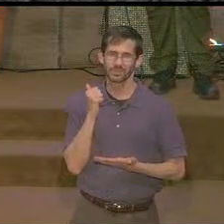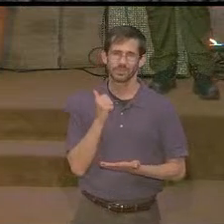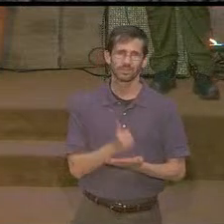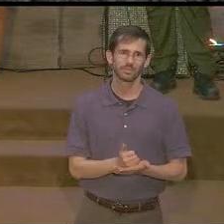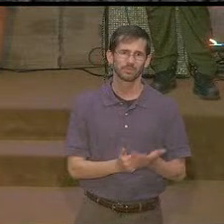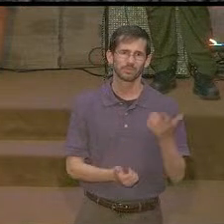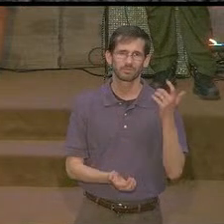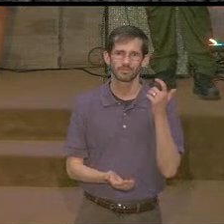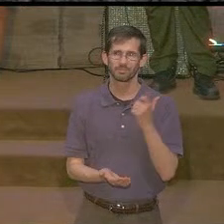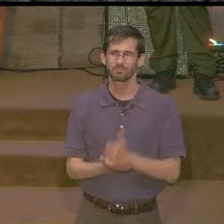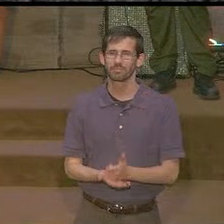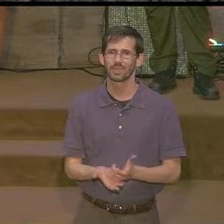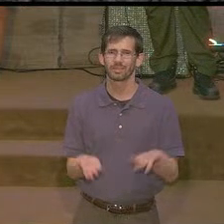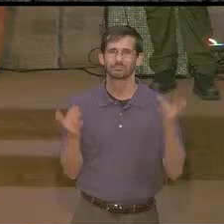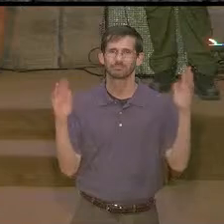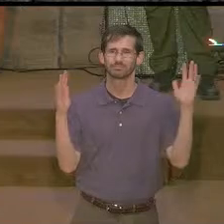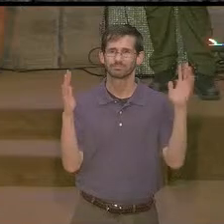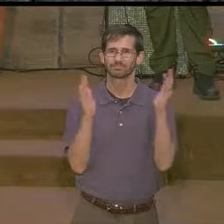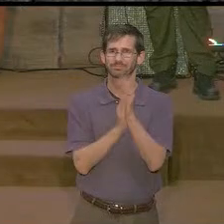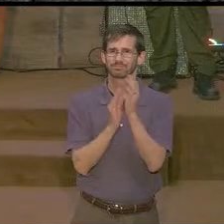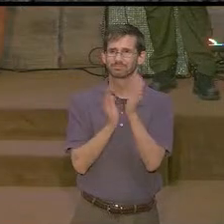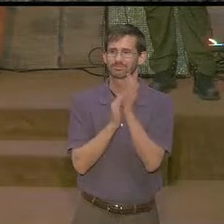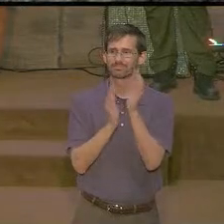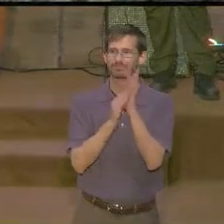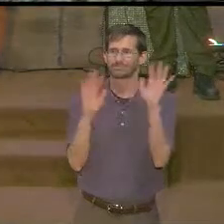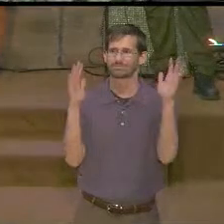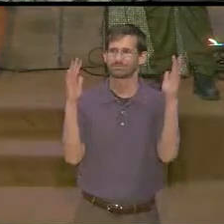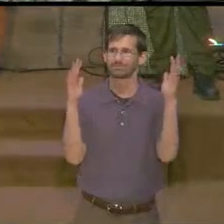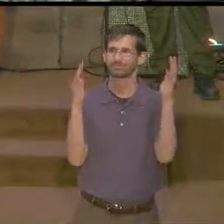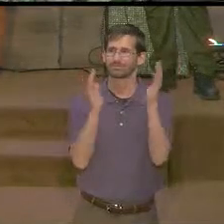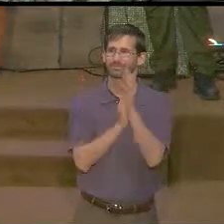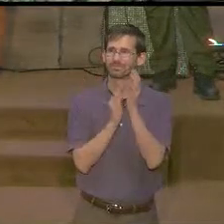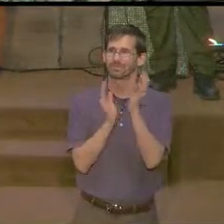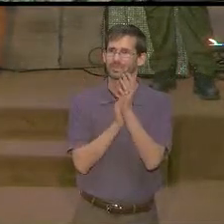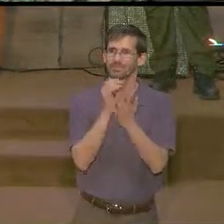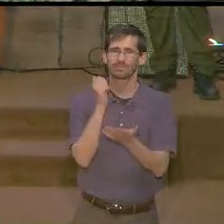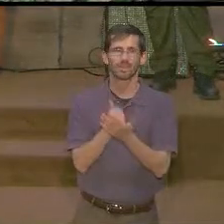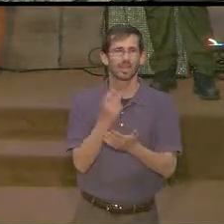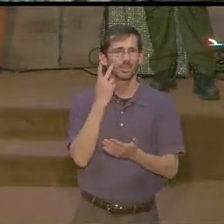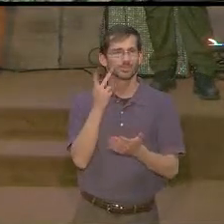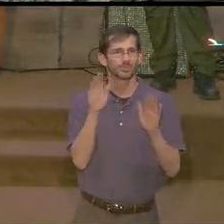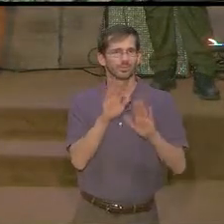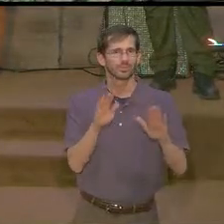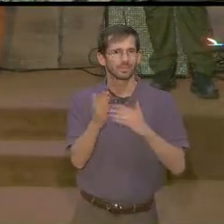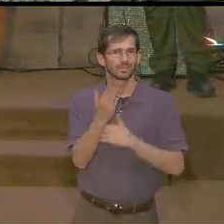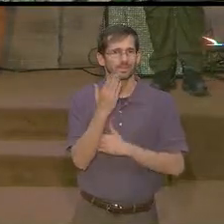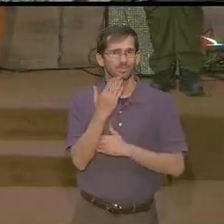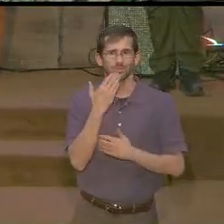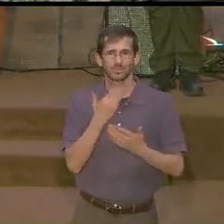Amen, amen. Come on, clap those hands and say amen. I'll